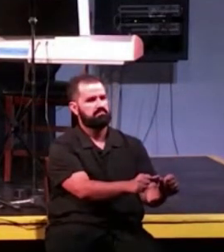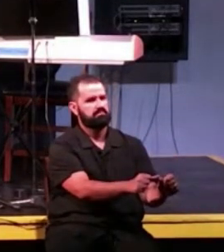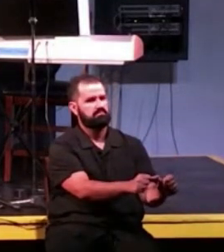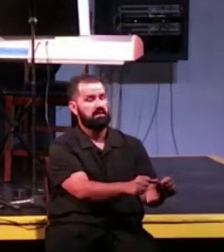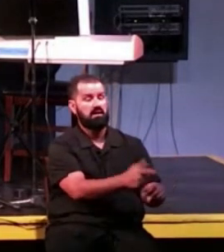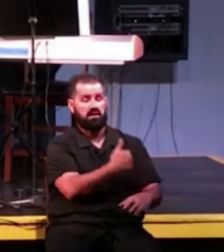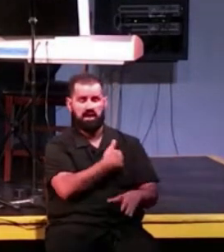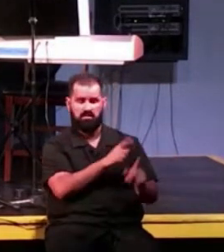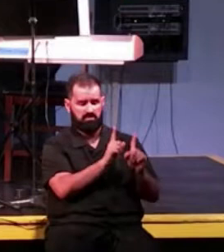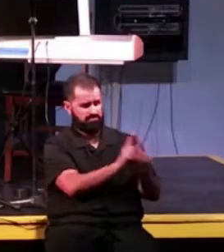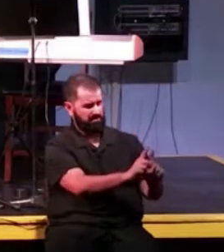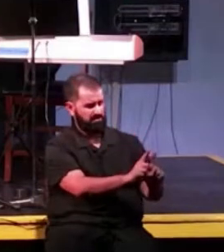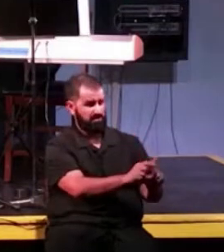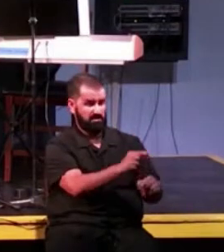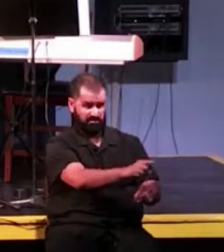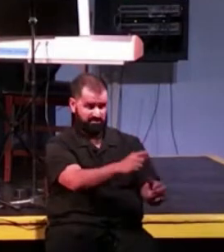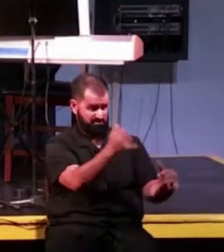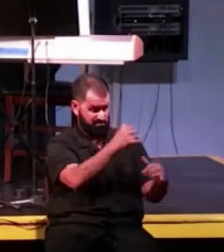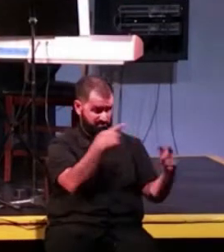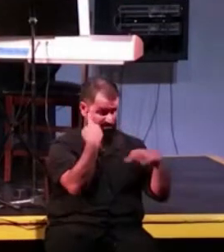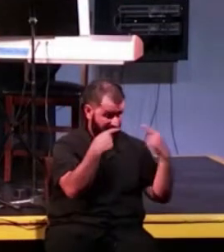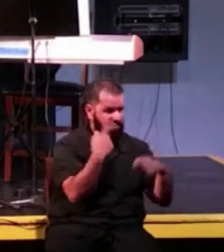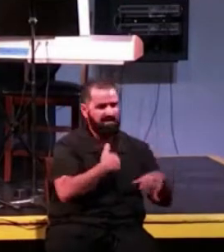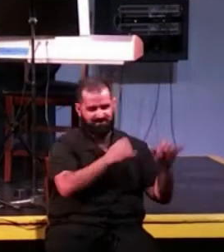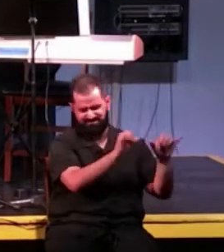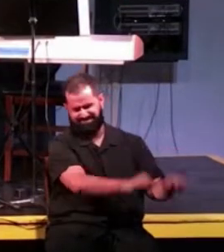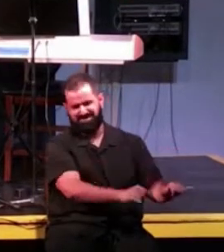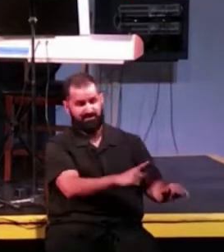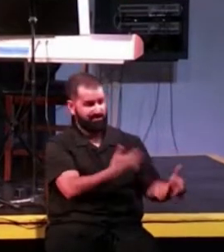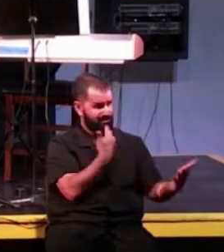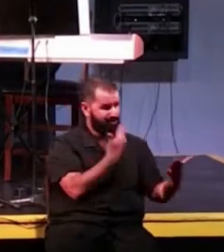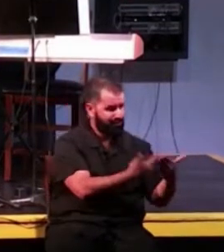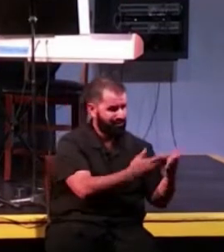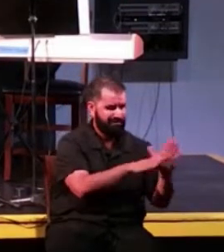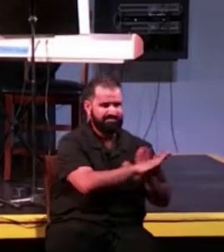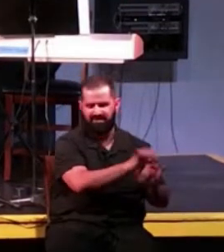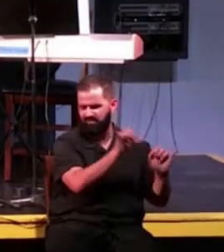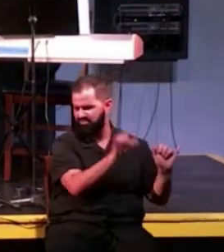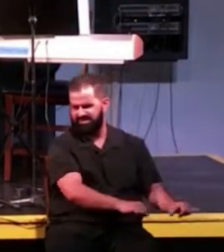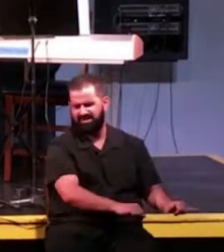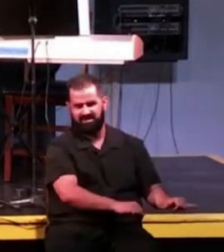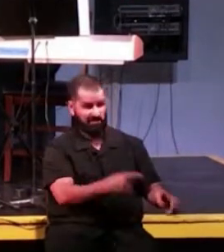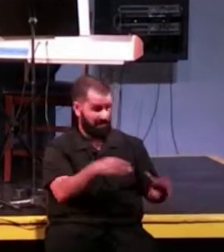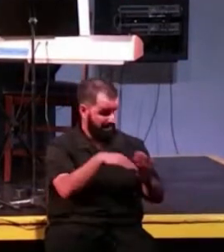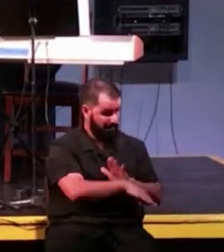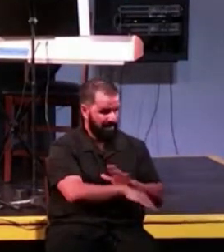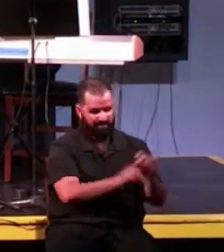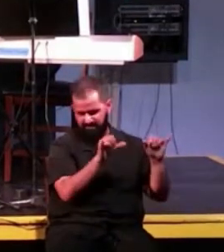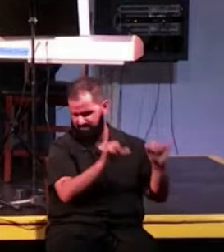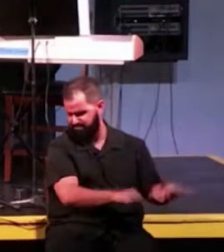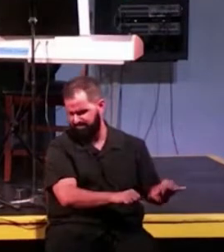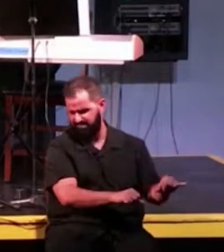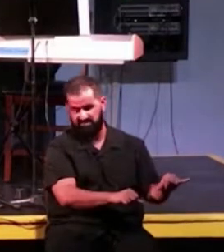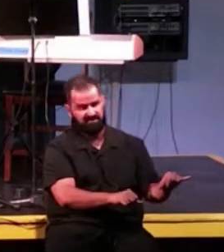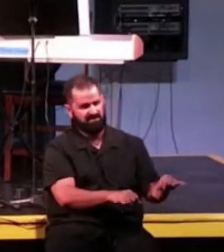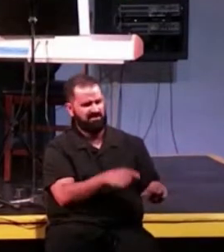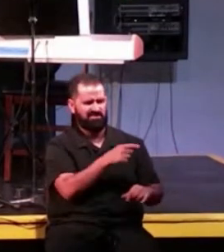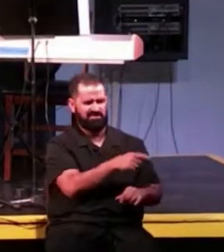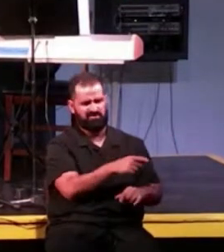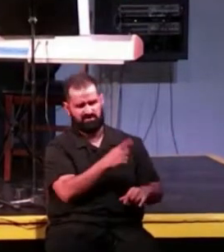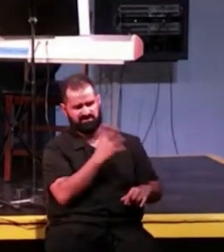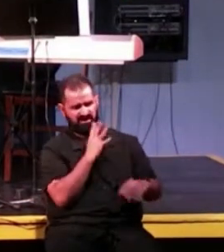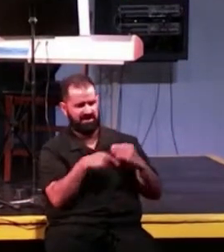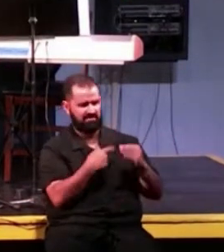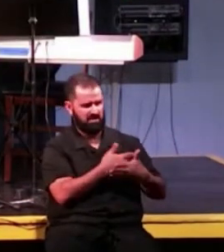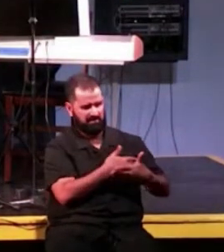I'll be with you when you're cray-cray. I'll be with you when you're good. I'll be with you. When you're not thinking right, talking about babies and